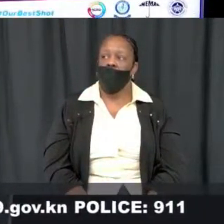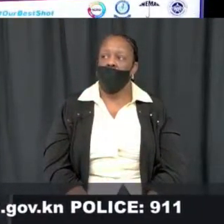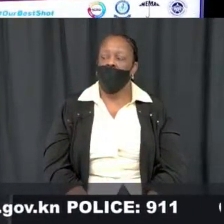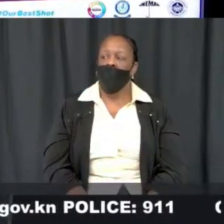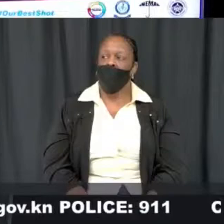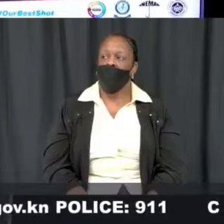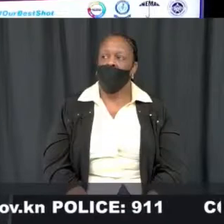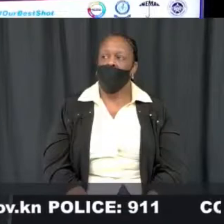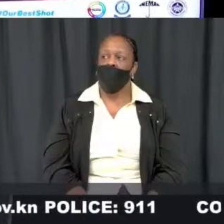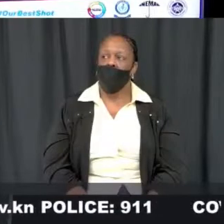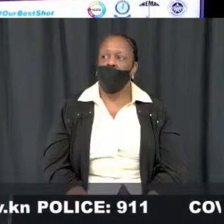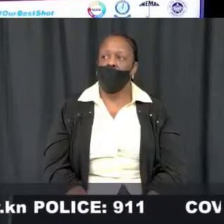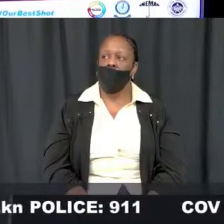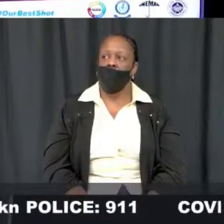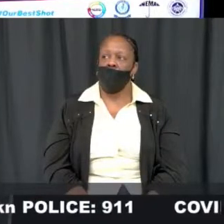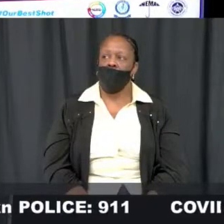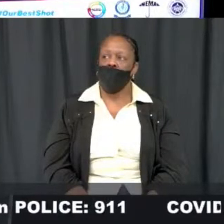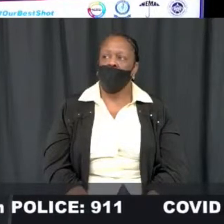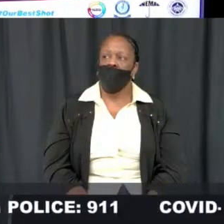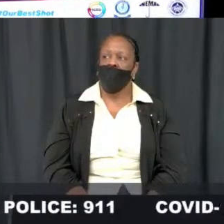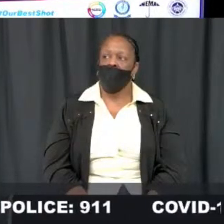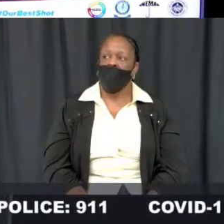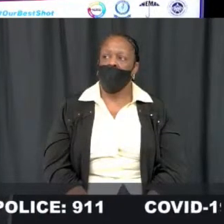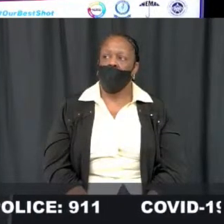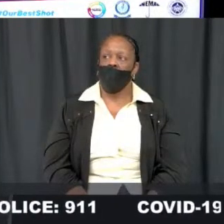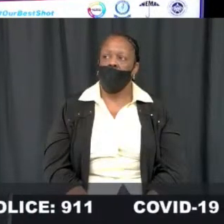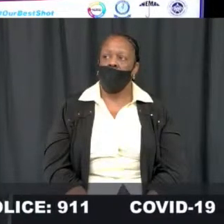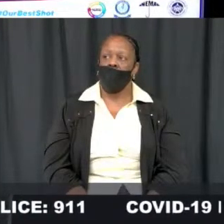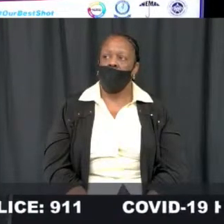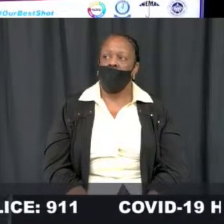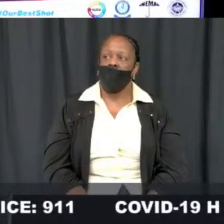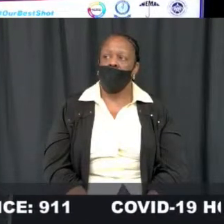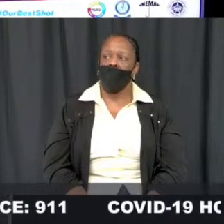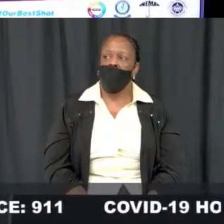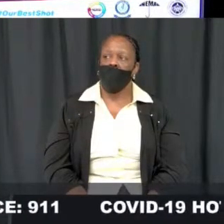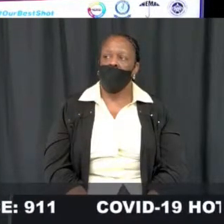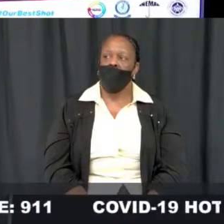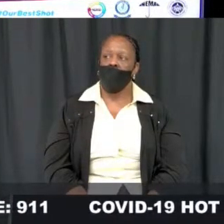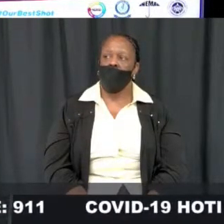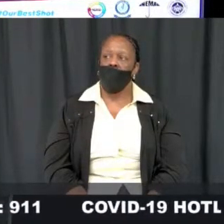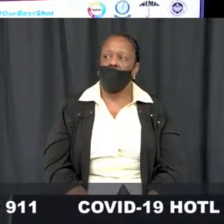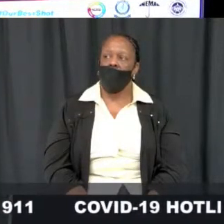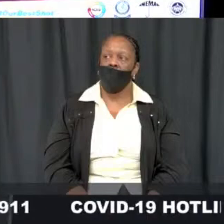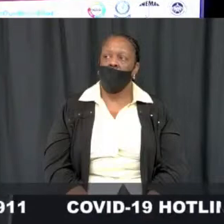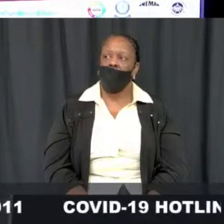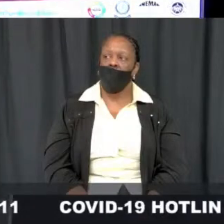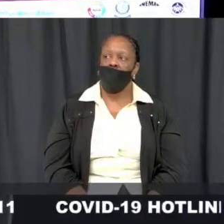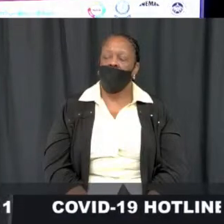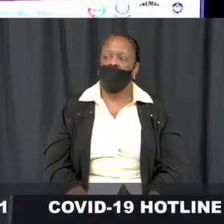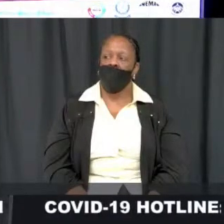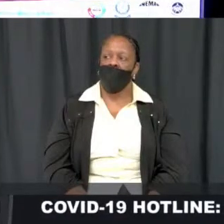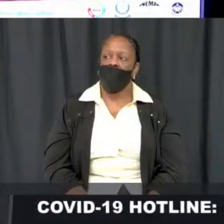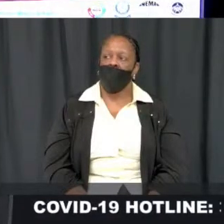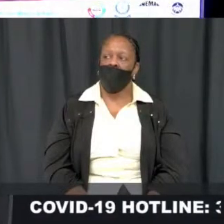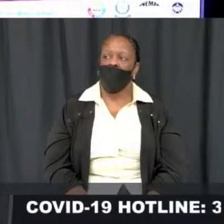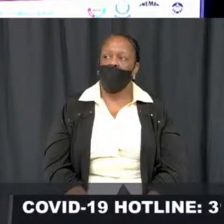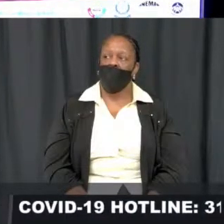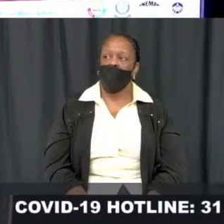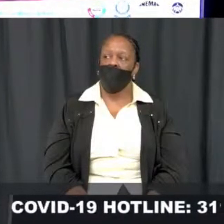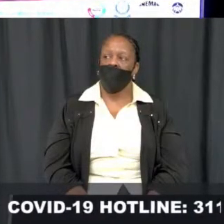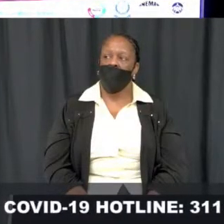Sales Department? How can we slow the spread of the virus when the government is not leading by